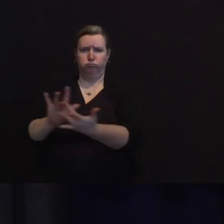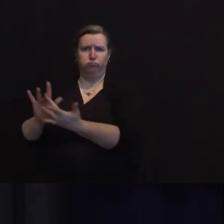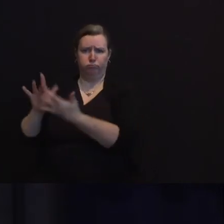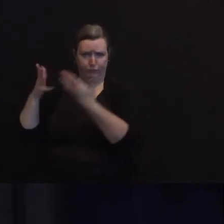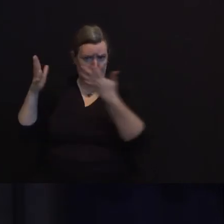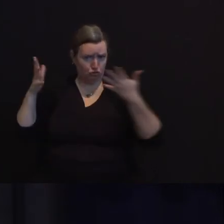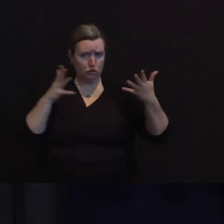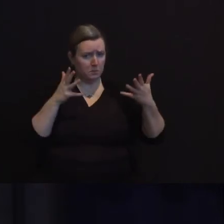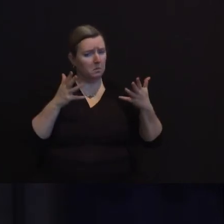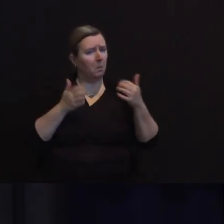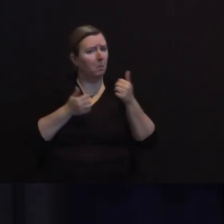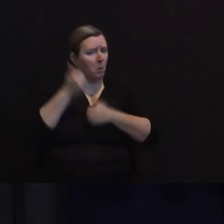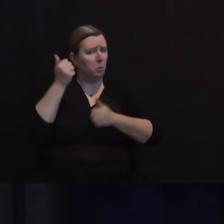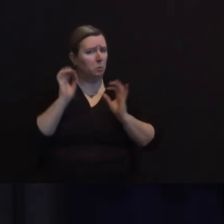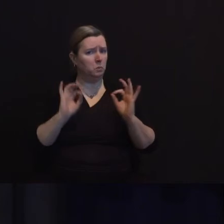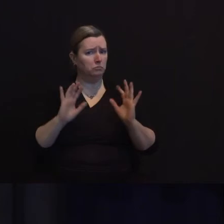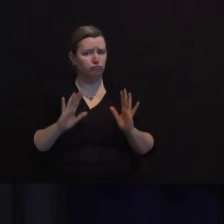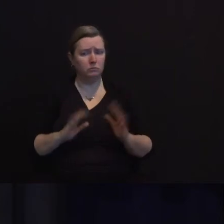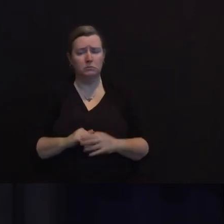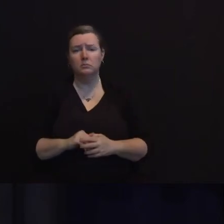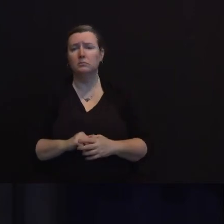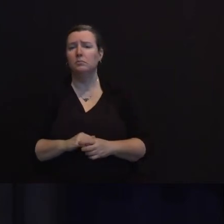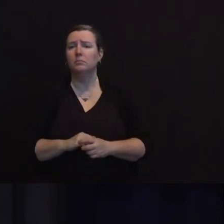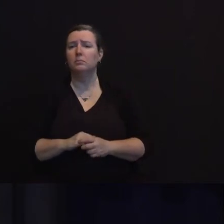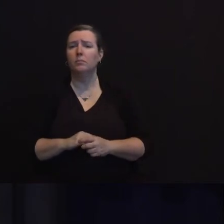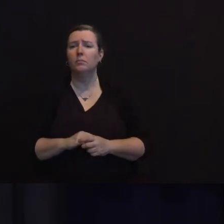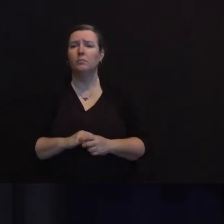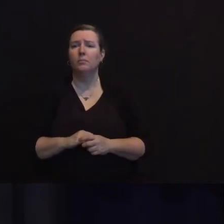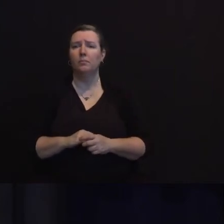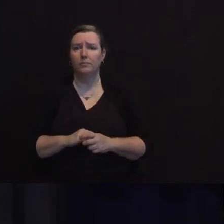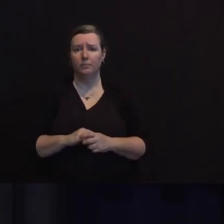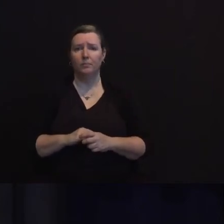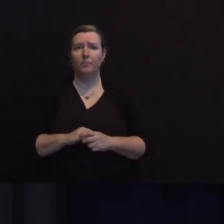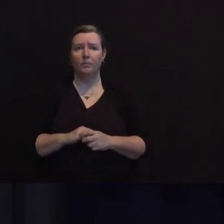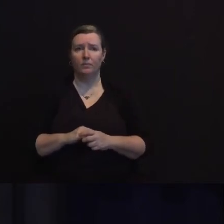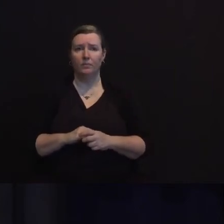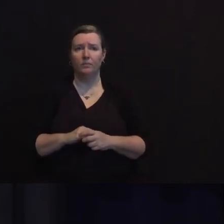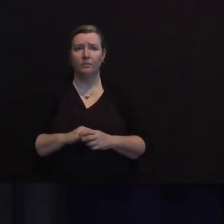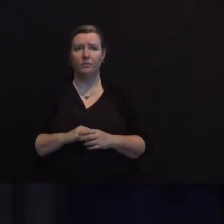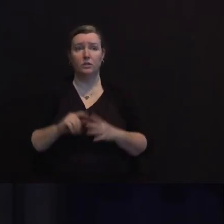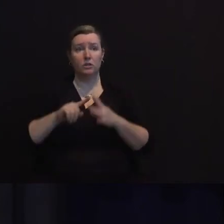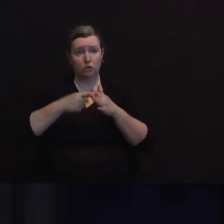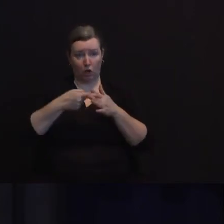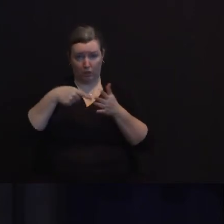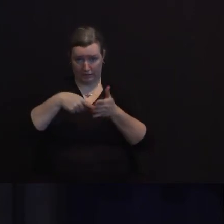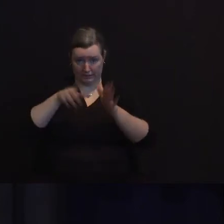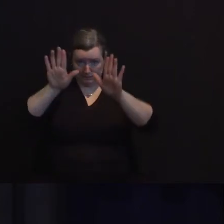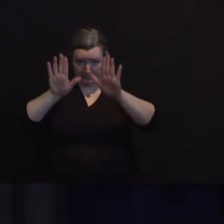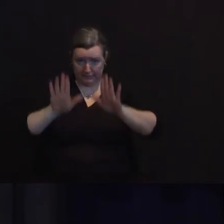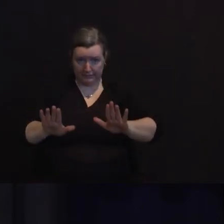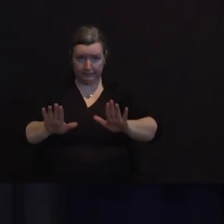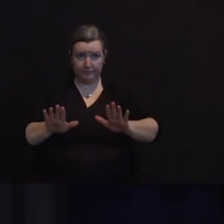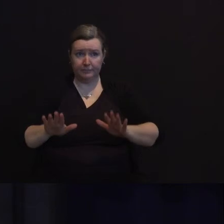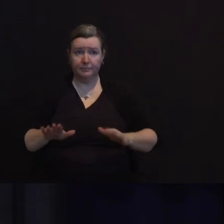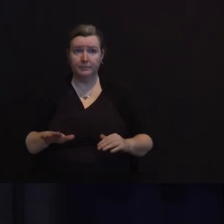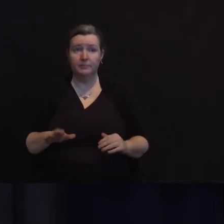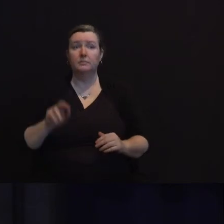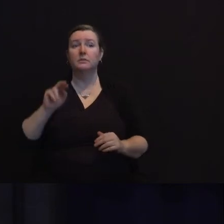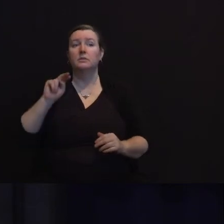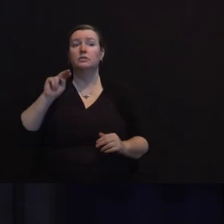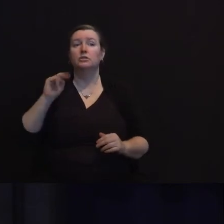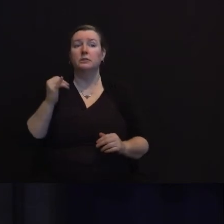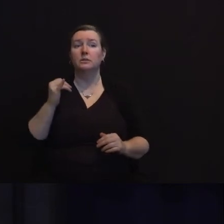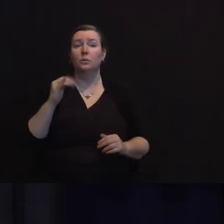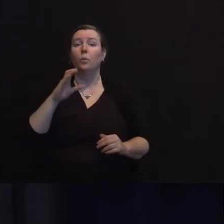their second dose appointment. Starting Sunday, the Njea COVID-19 Vaccination Call